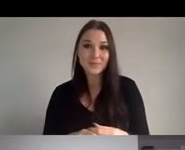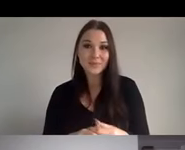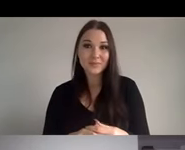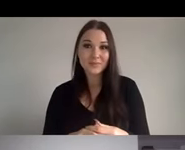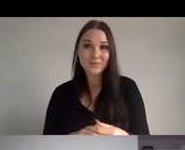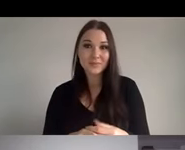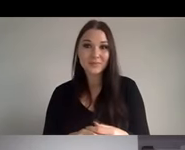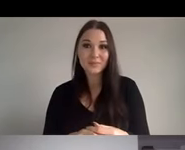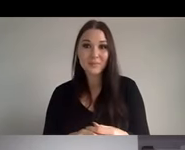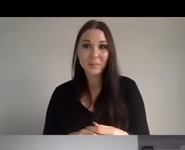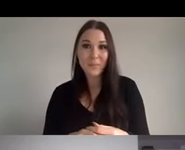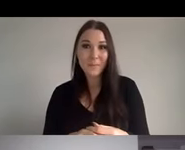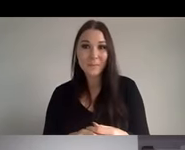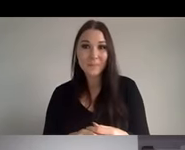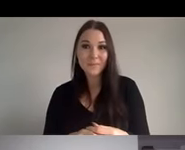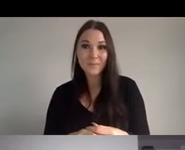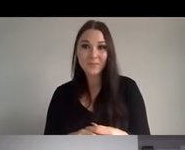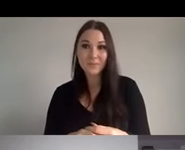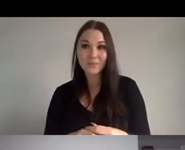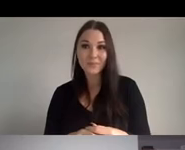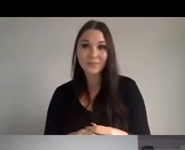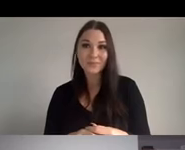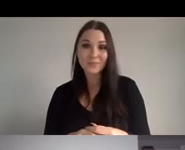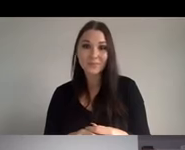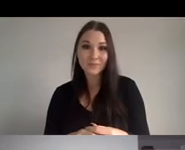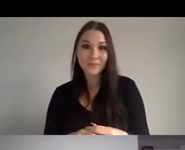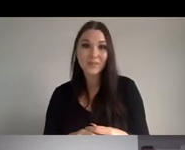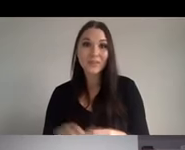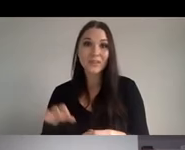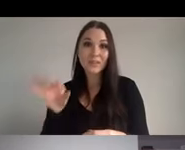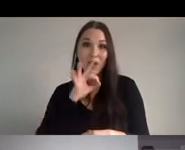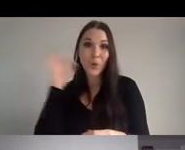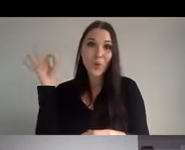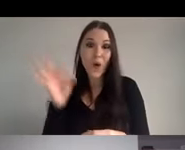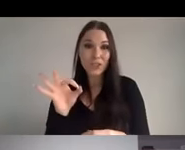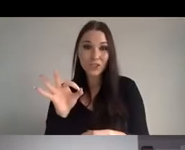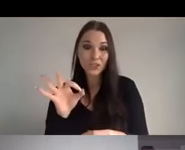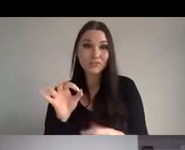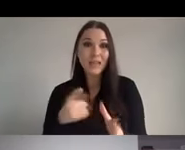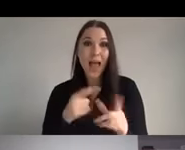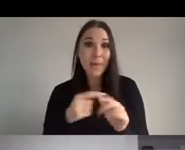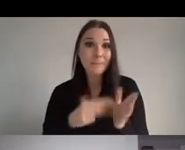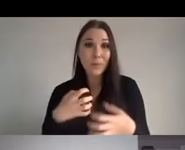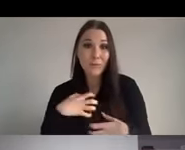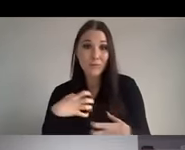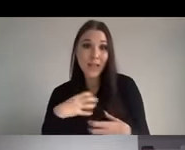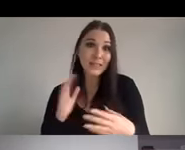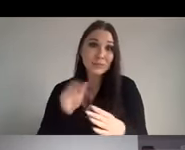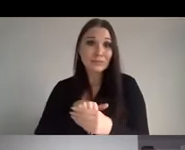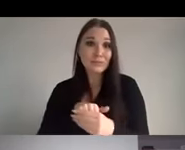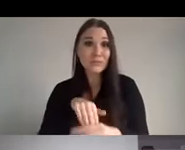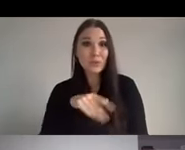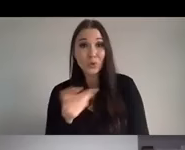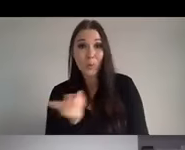Excellent. So question for you, Stefan. Adam, don't be afraid to jump in, because I know you guys are